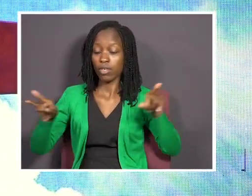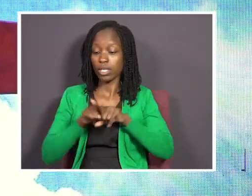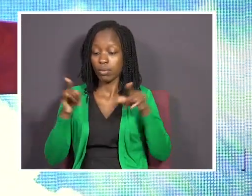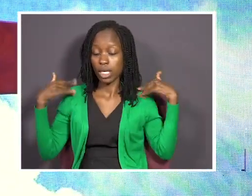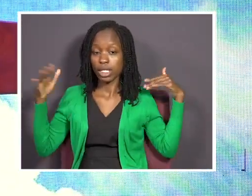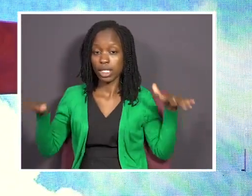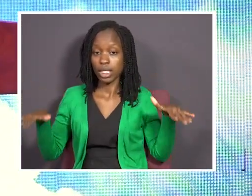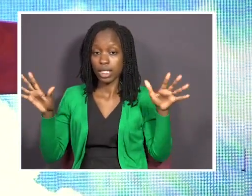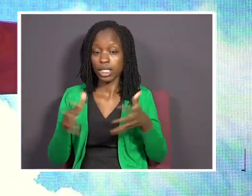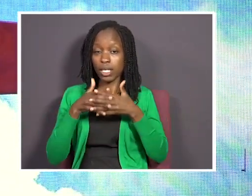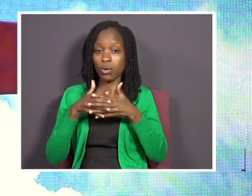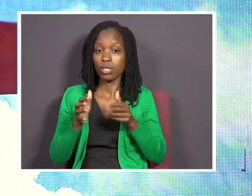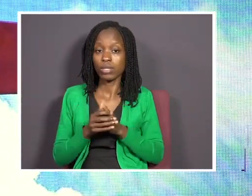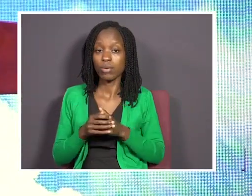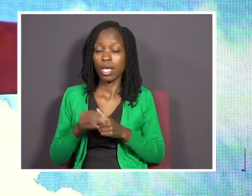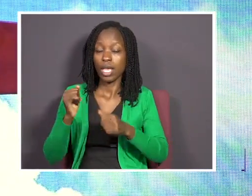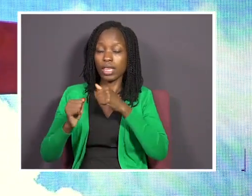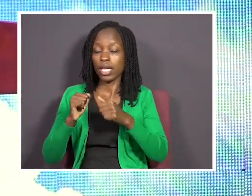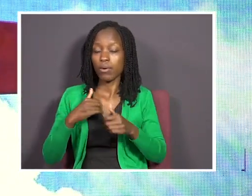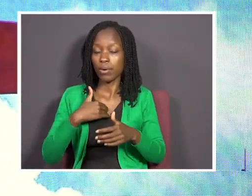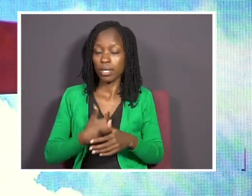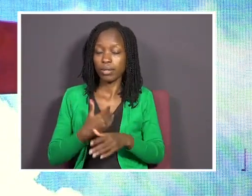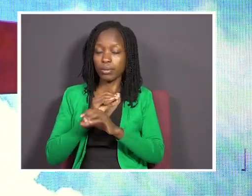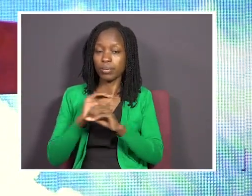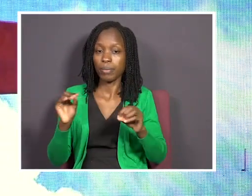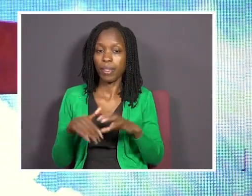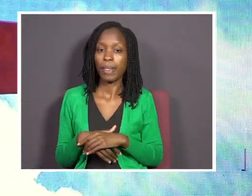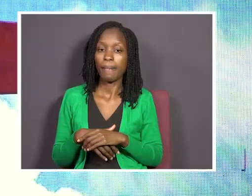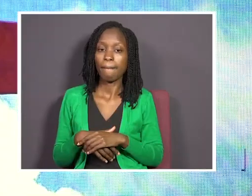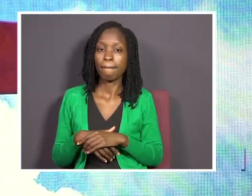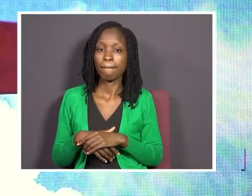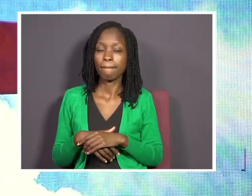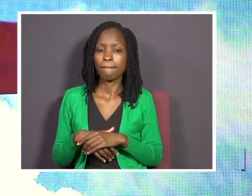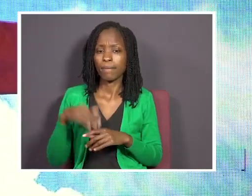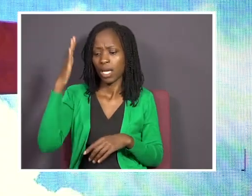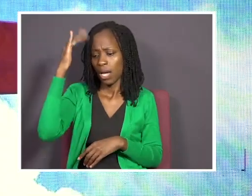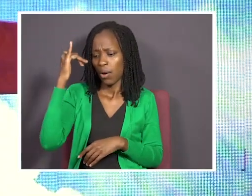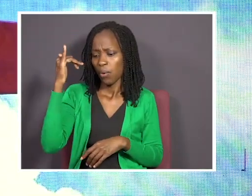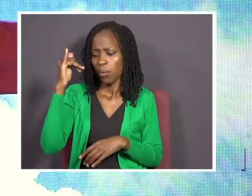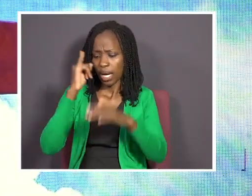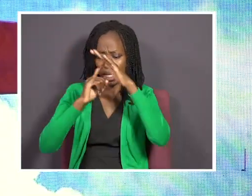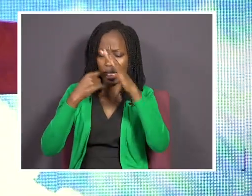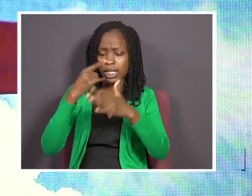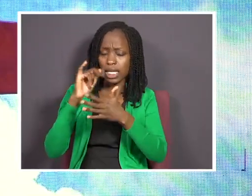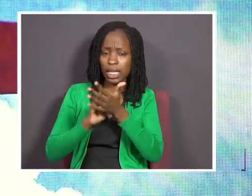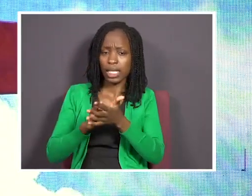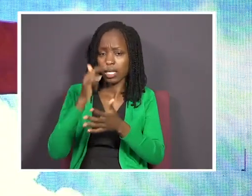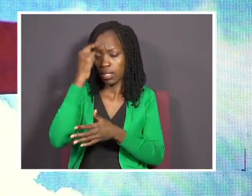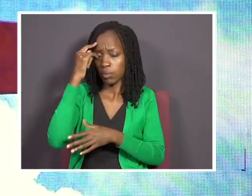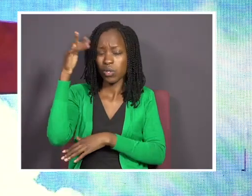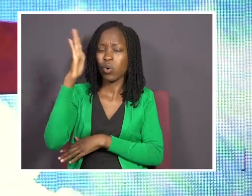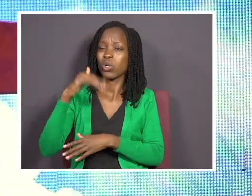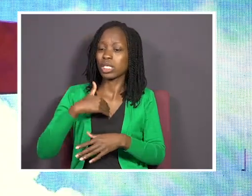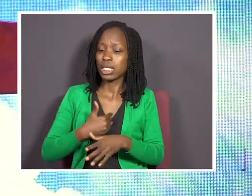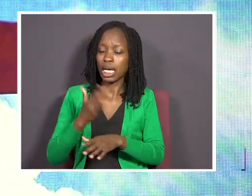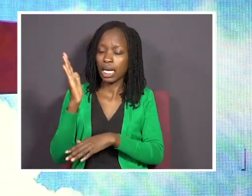wings as eagles. They run and are not weary. Why will he say that? Because God, who is